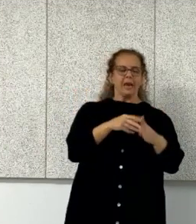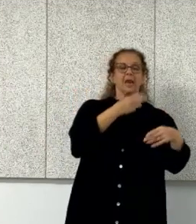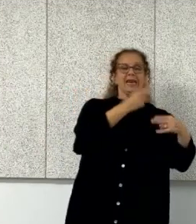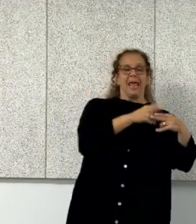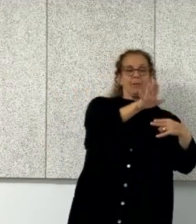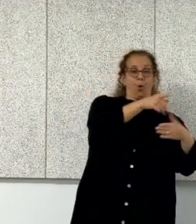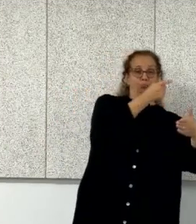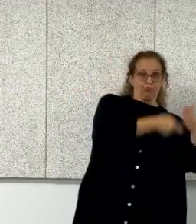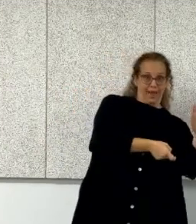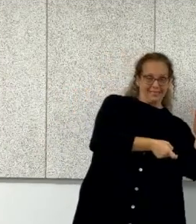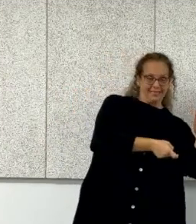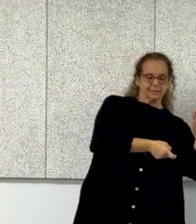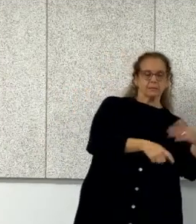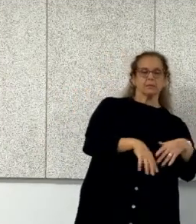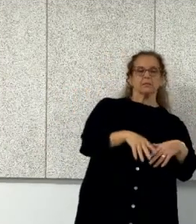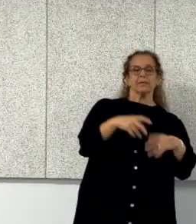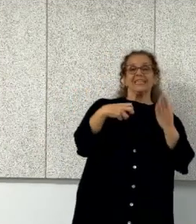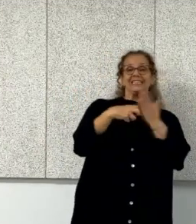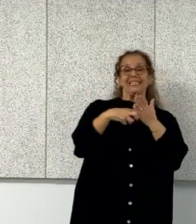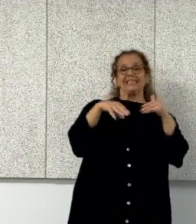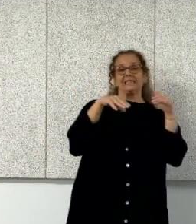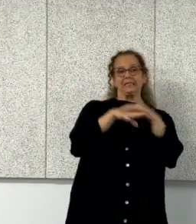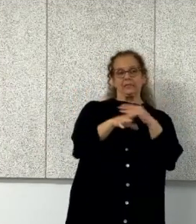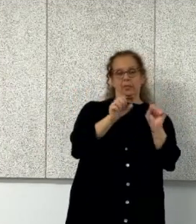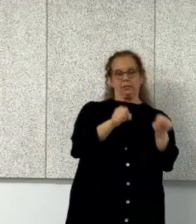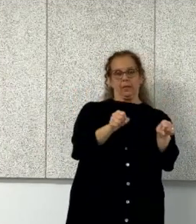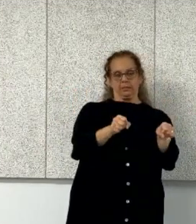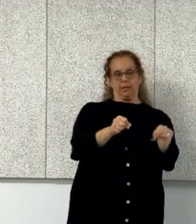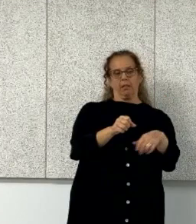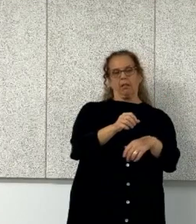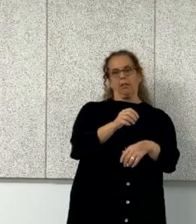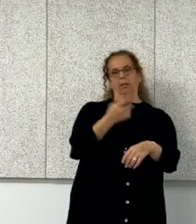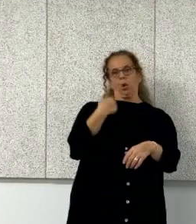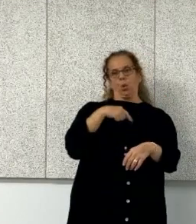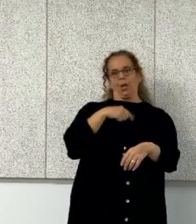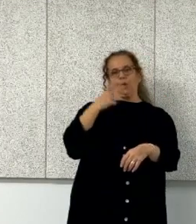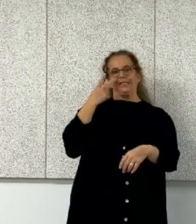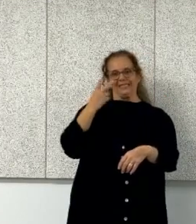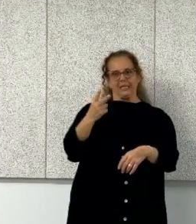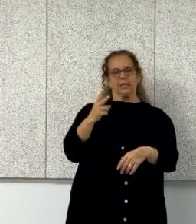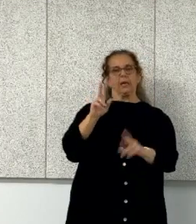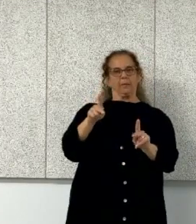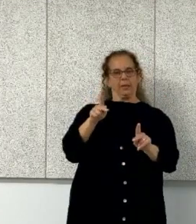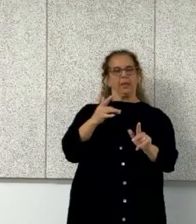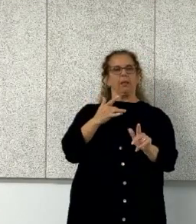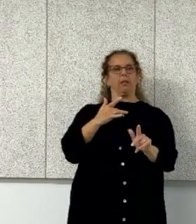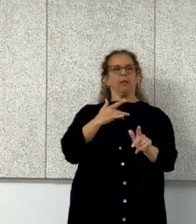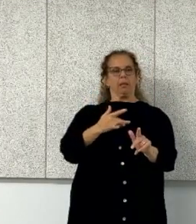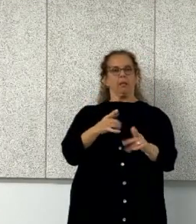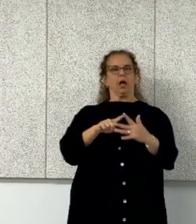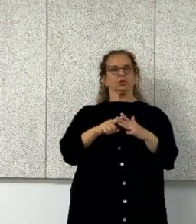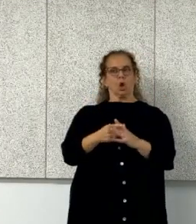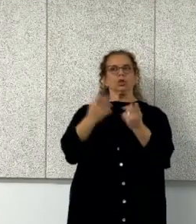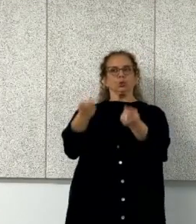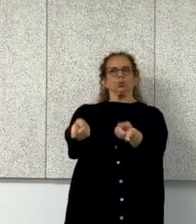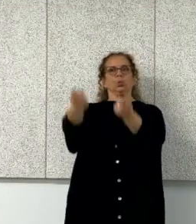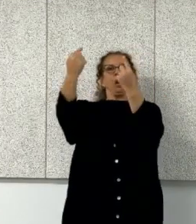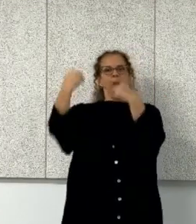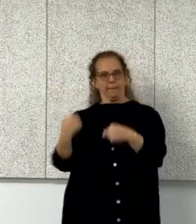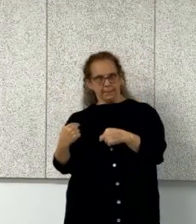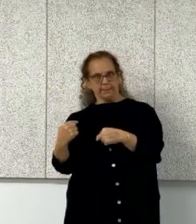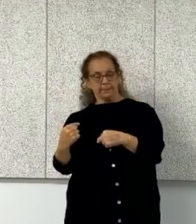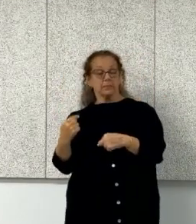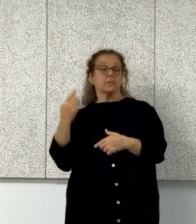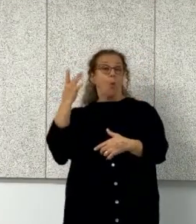trying to make tickets as accessible as possible. We're seeing that like butts are being sat in seats because tickets